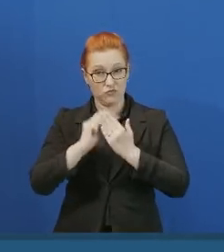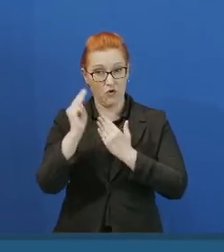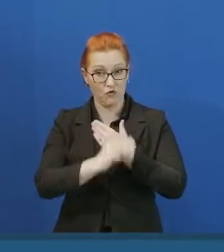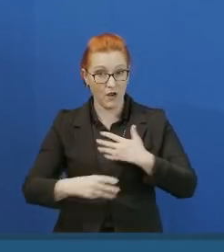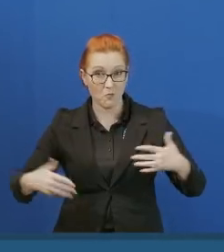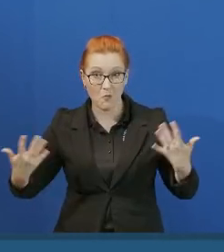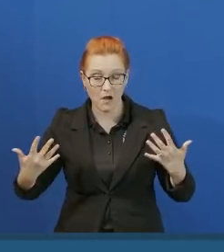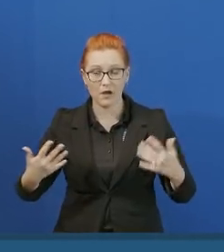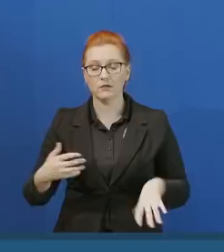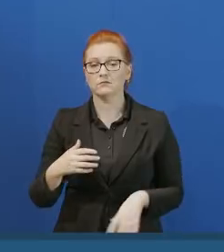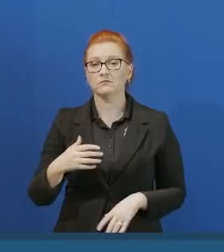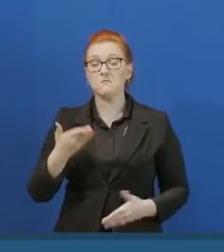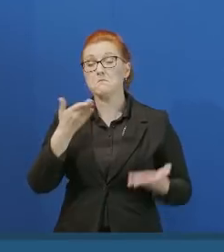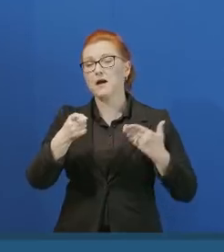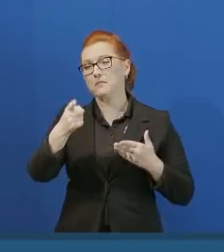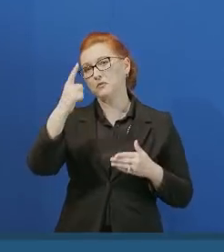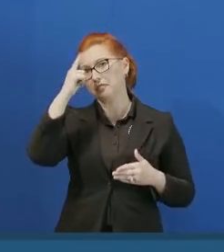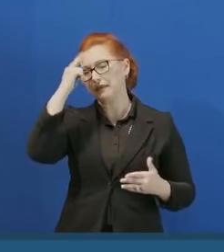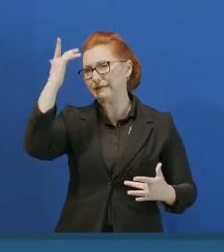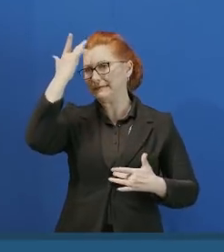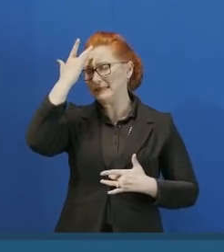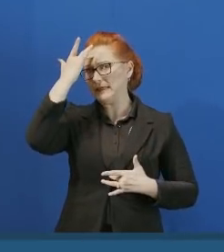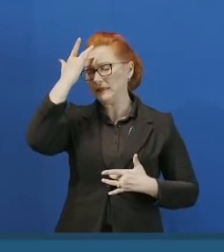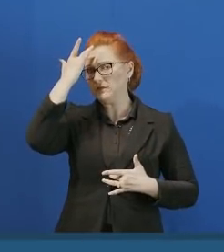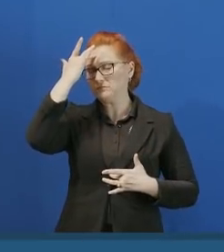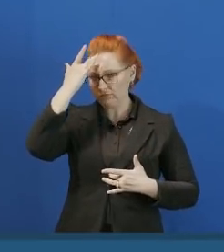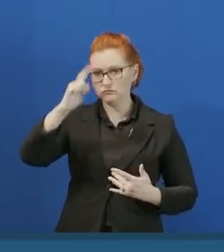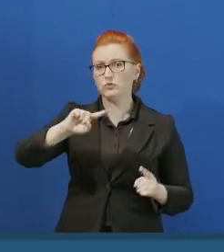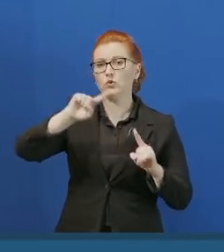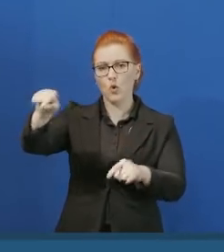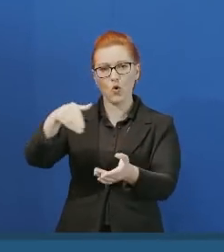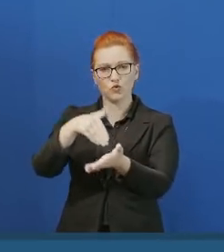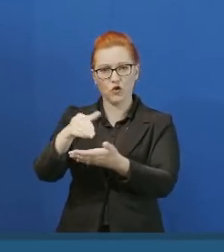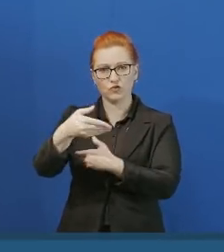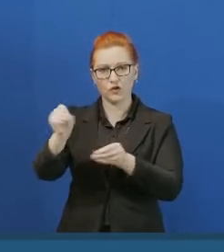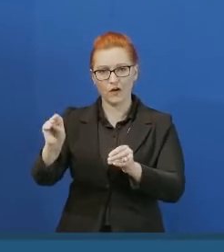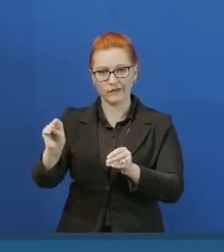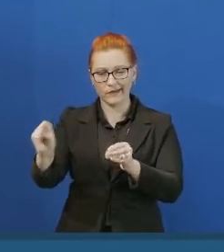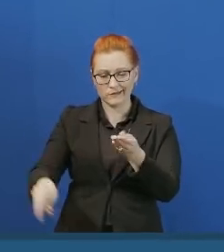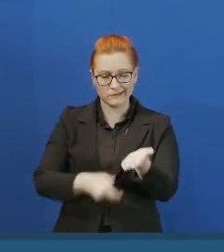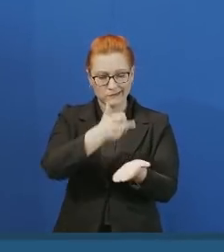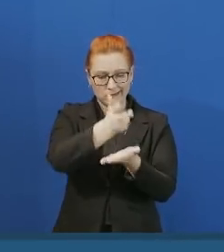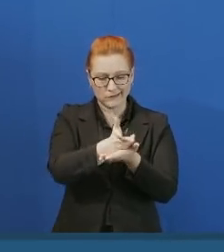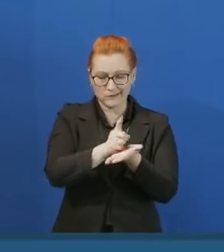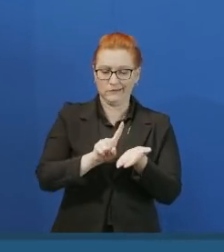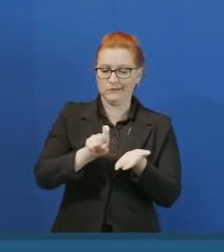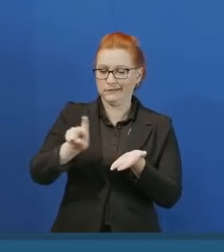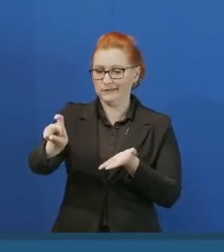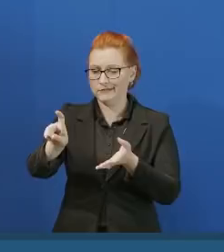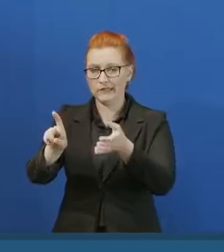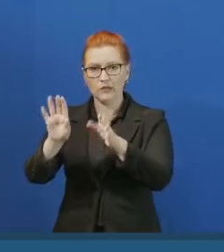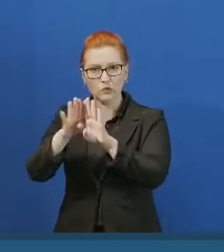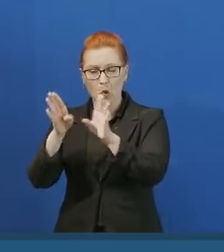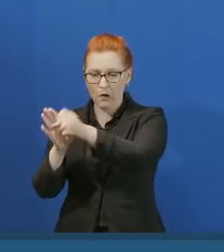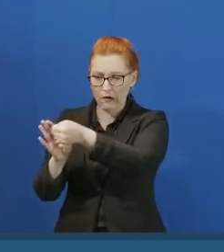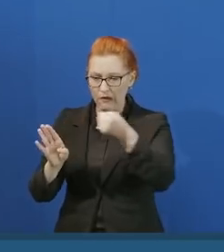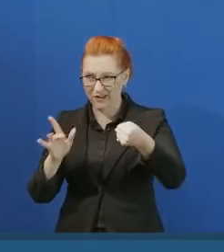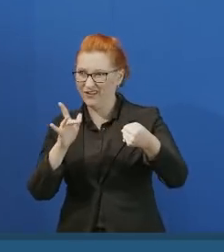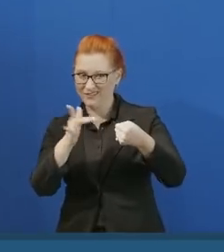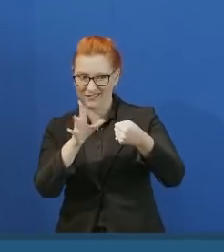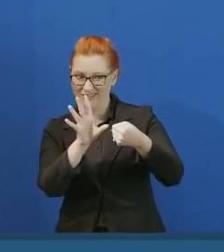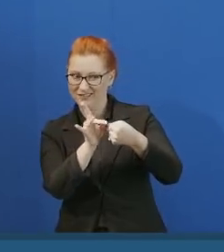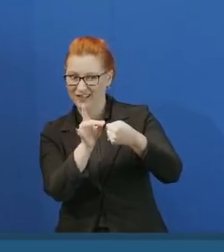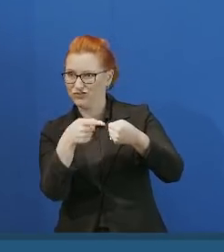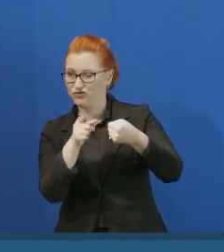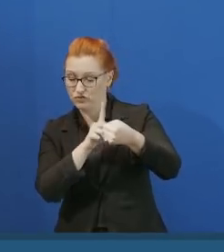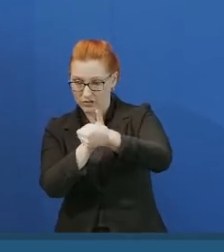contract COVID-19. So it's not only about finding out if you're sick, we of course want to continue to prevent people from getting sick. But